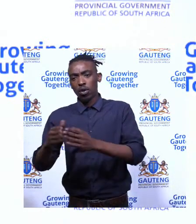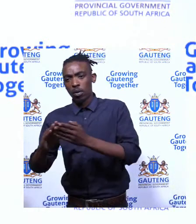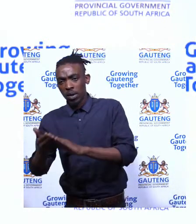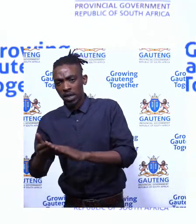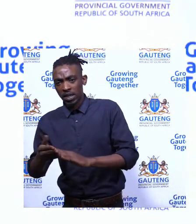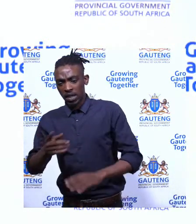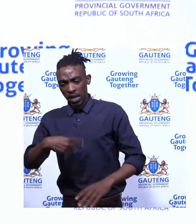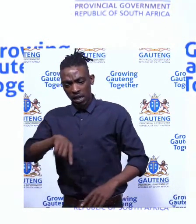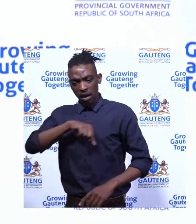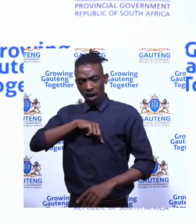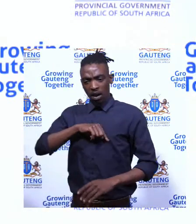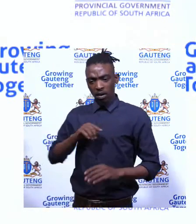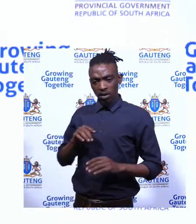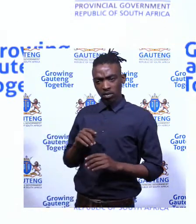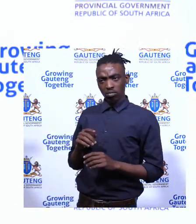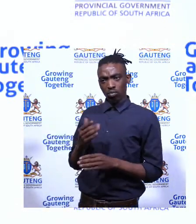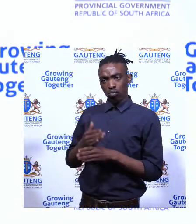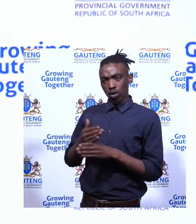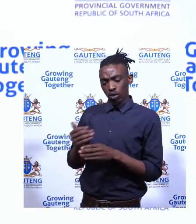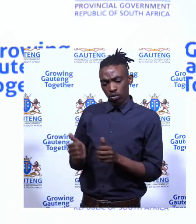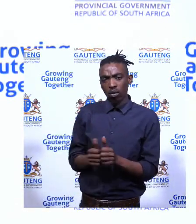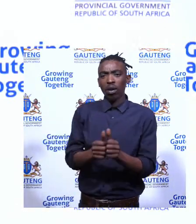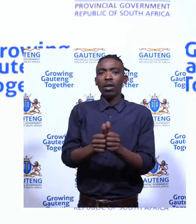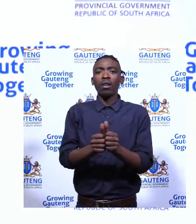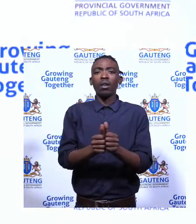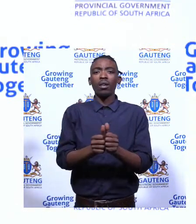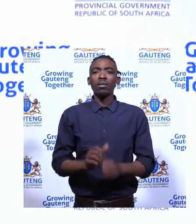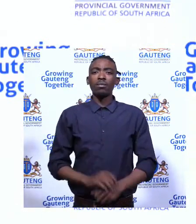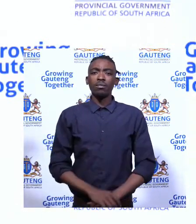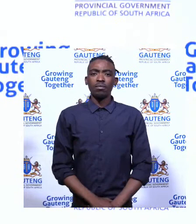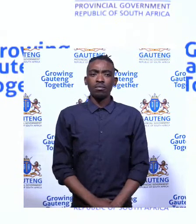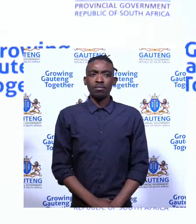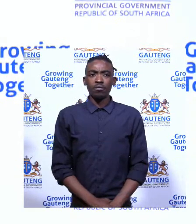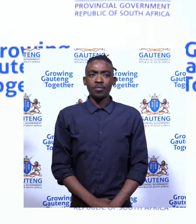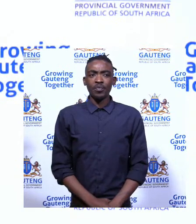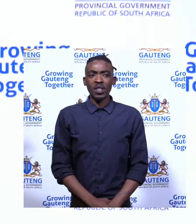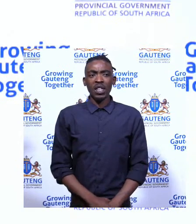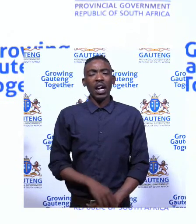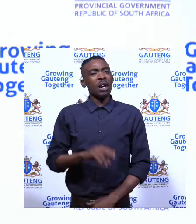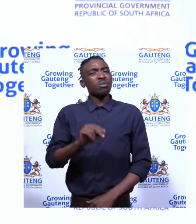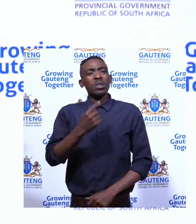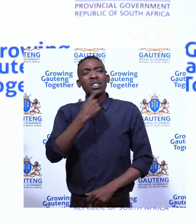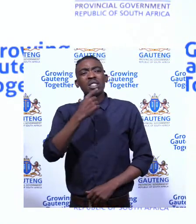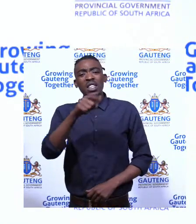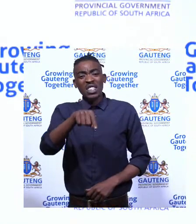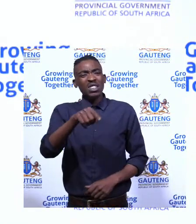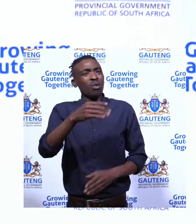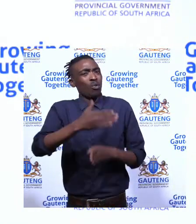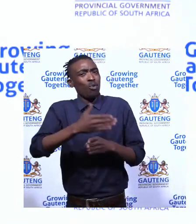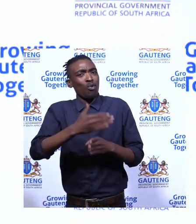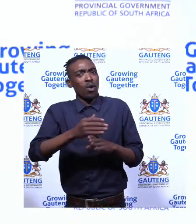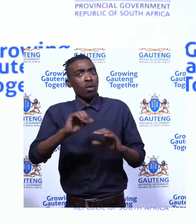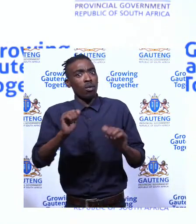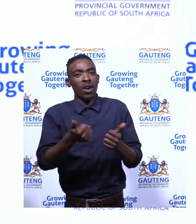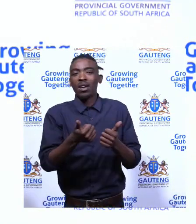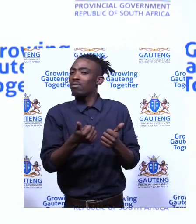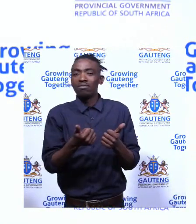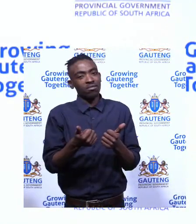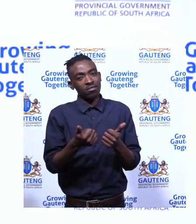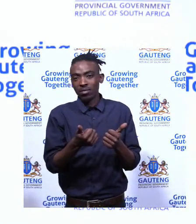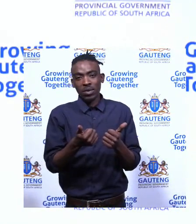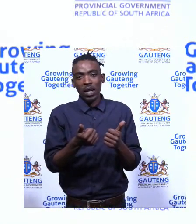expected that we should. So I'm saying those measures work. They may not be the only reason why